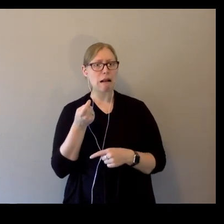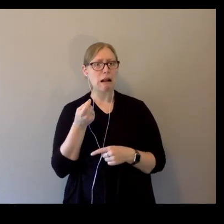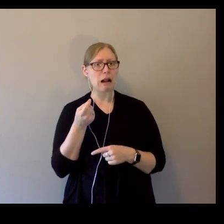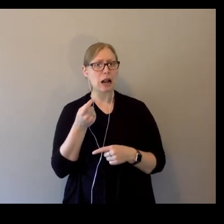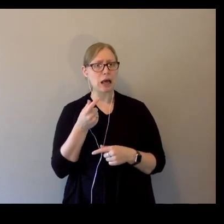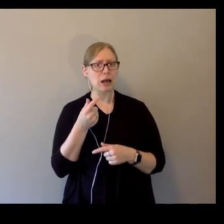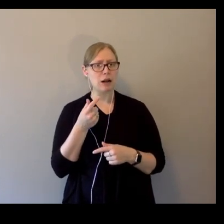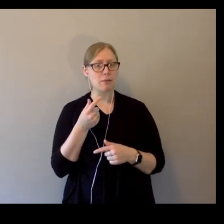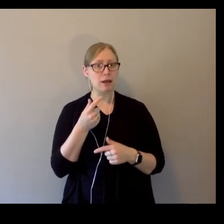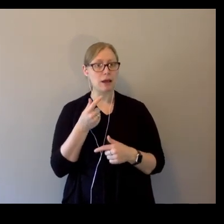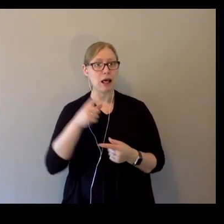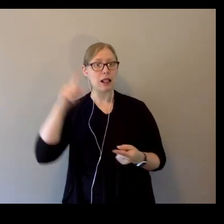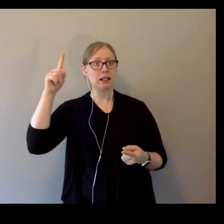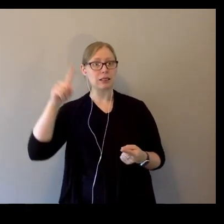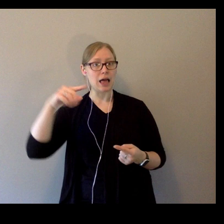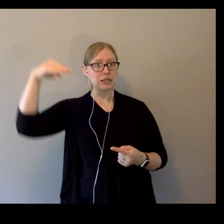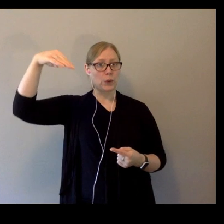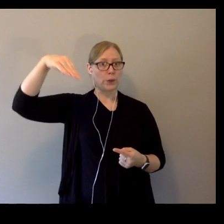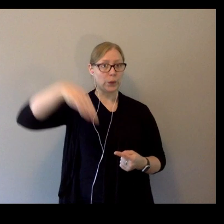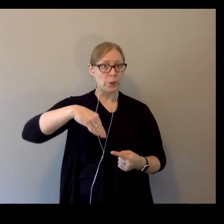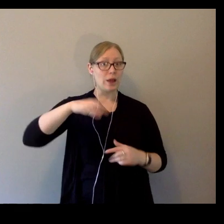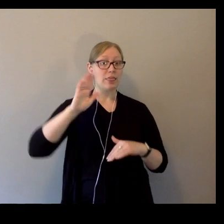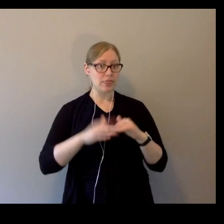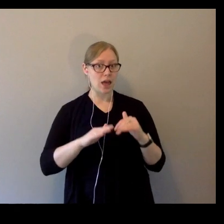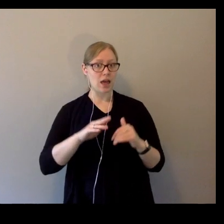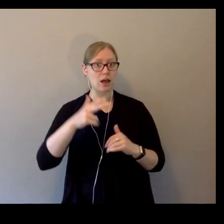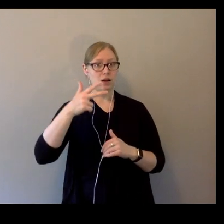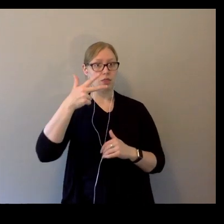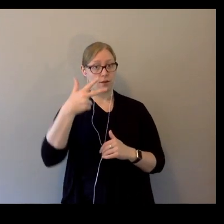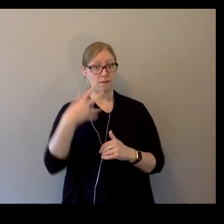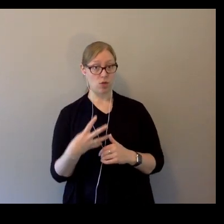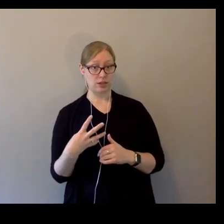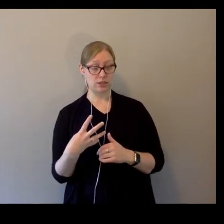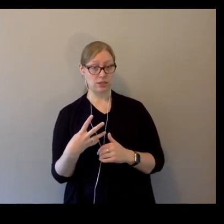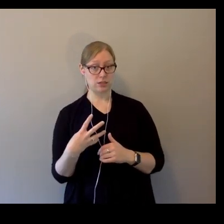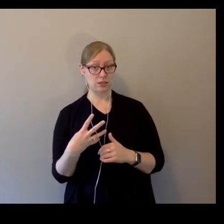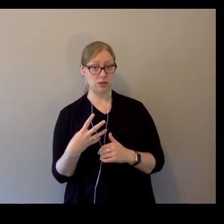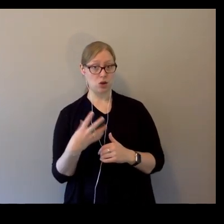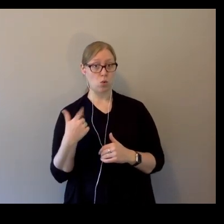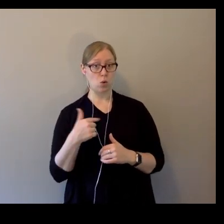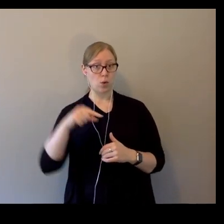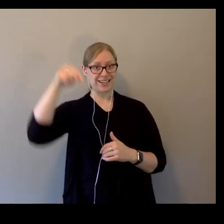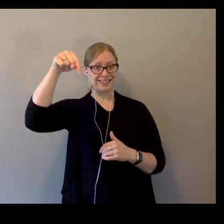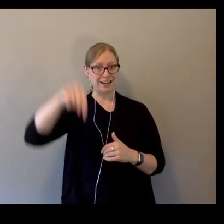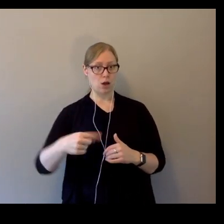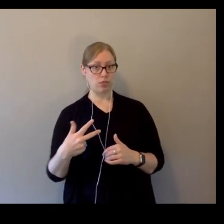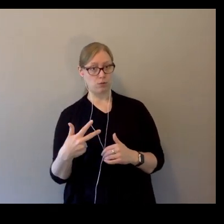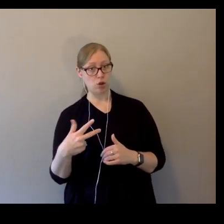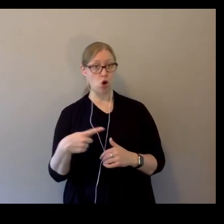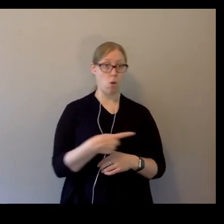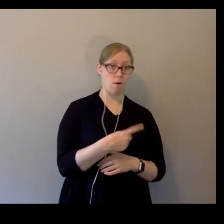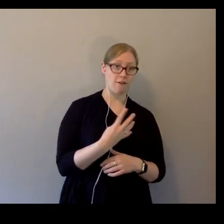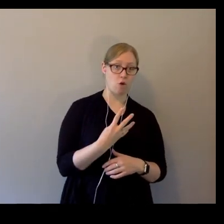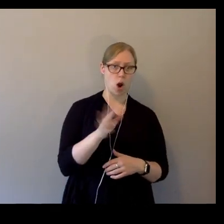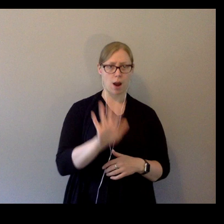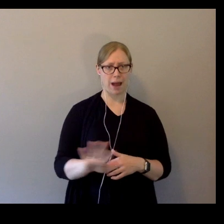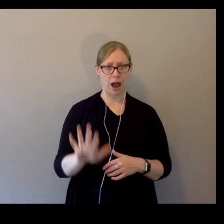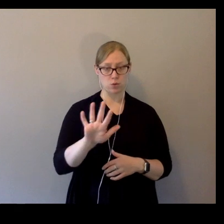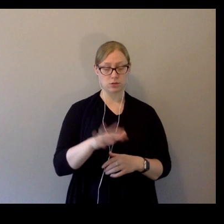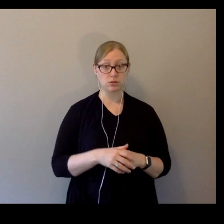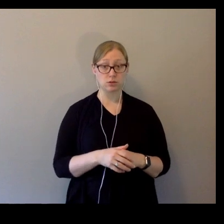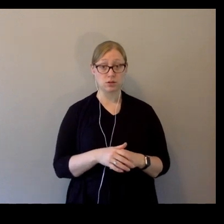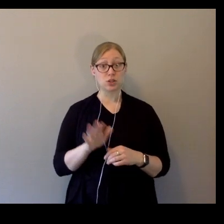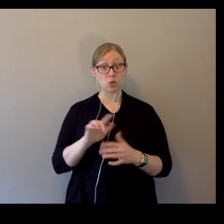than negative 3/4, going down 3 units over 4. And those are your examples. So they should help you